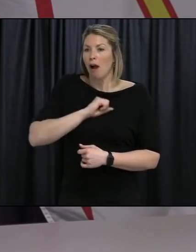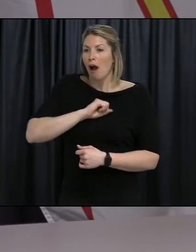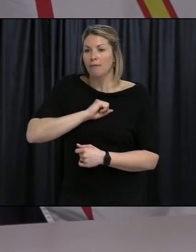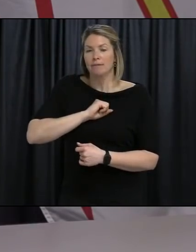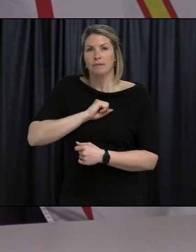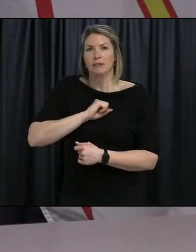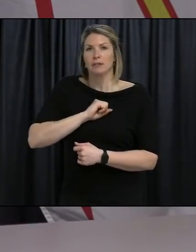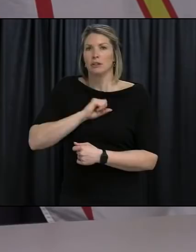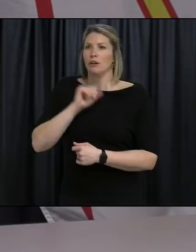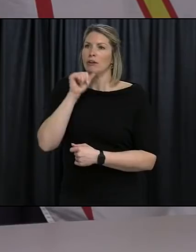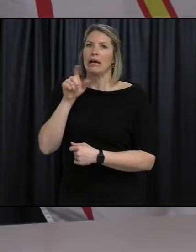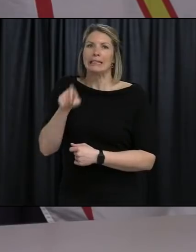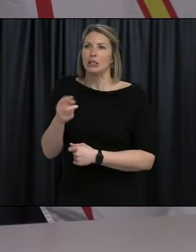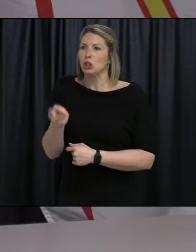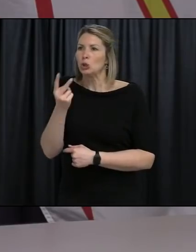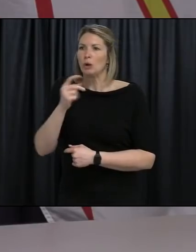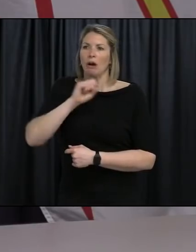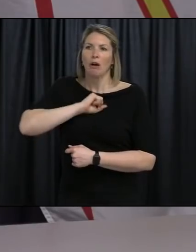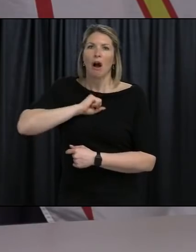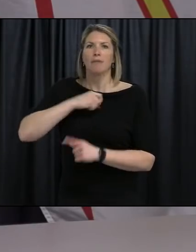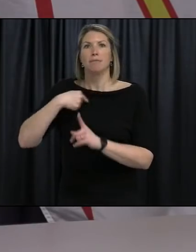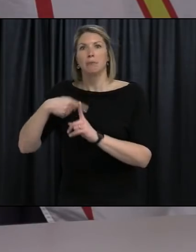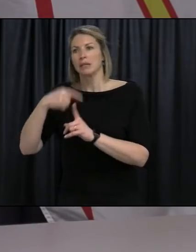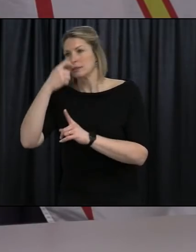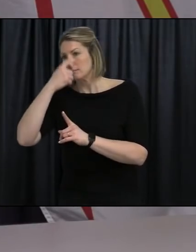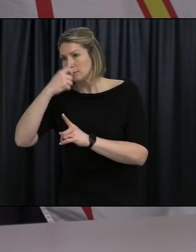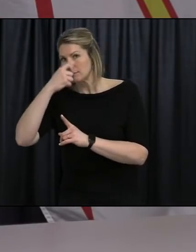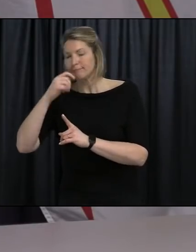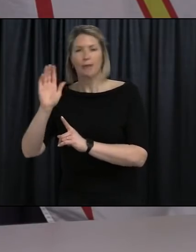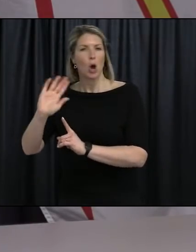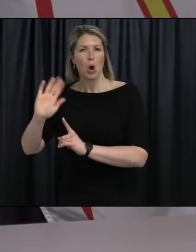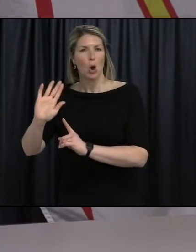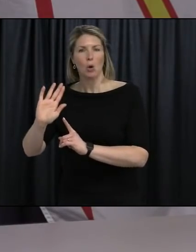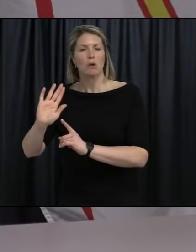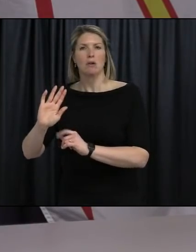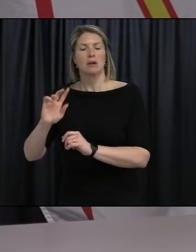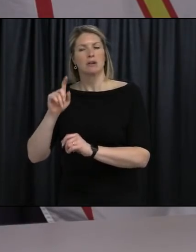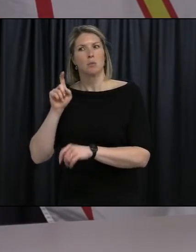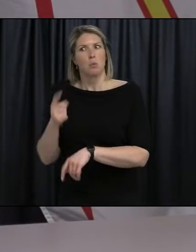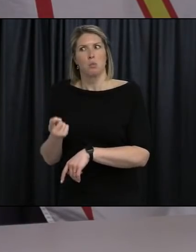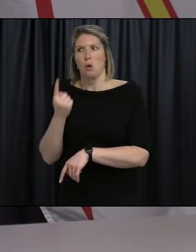We've certainly, looked at